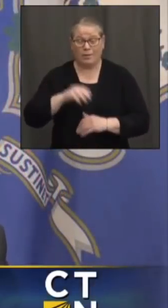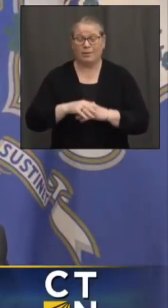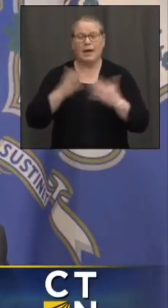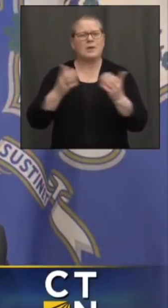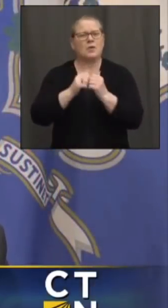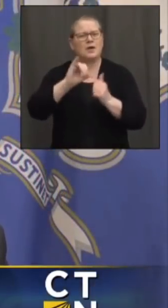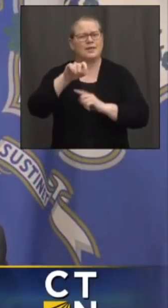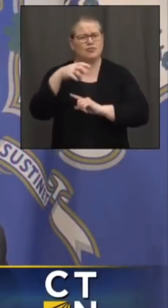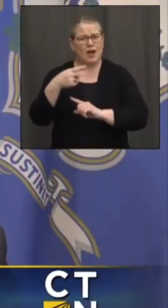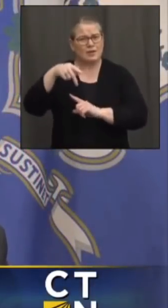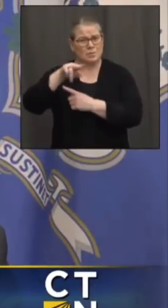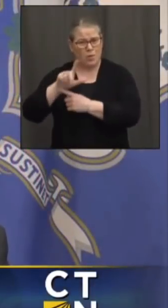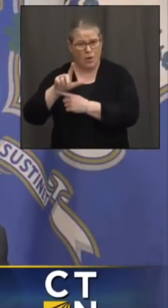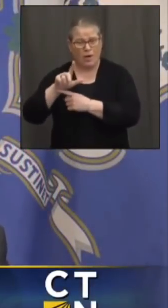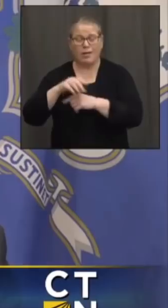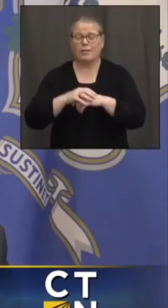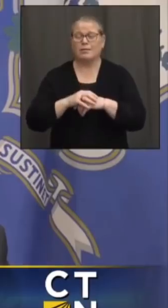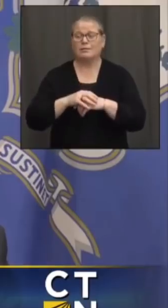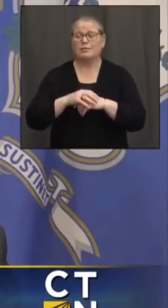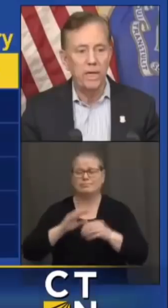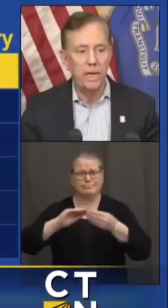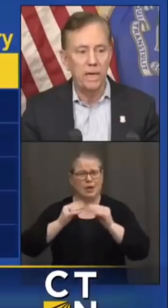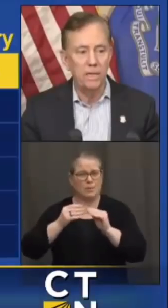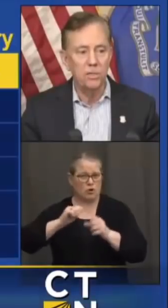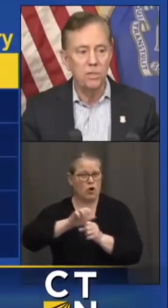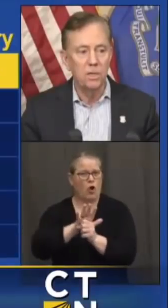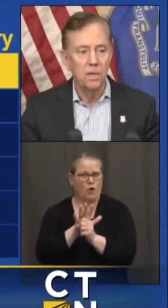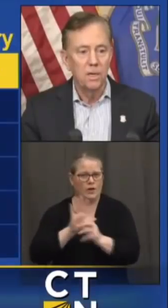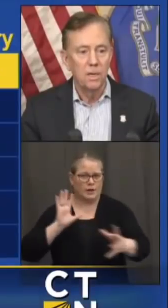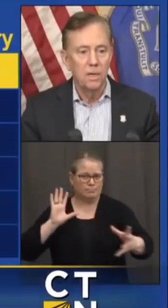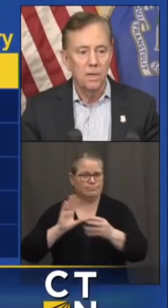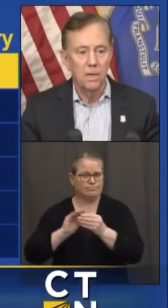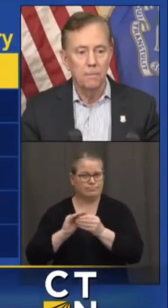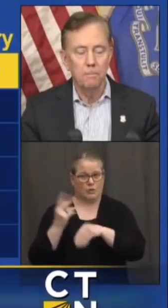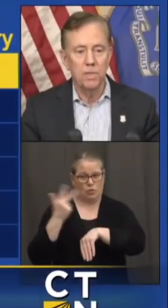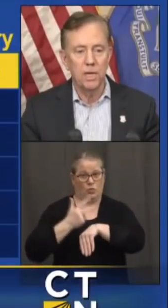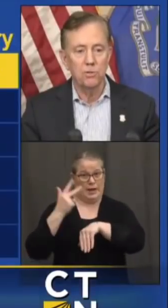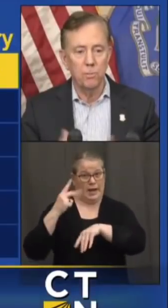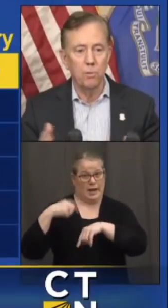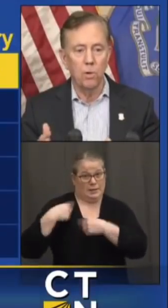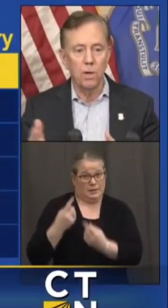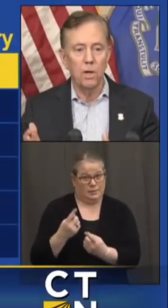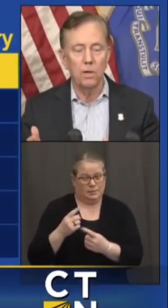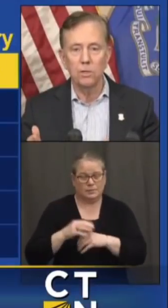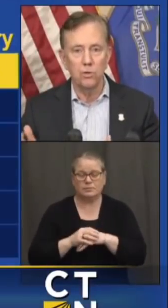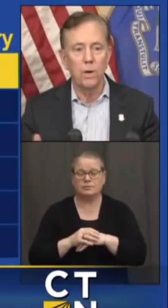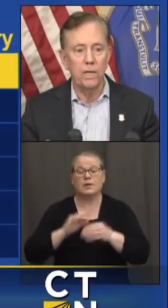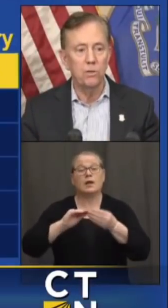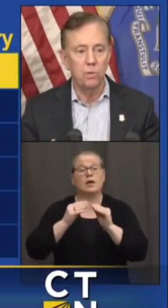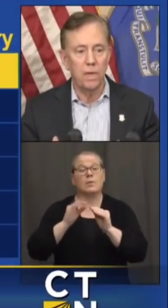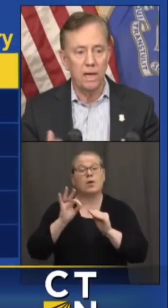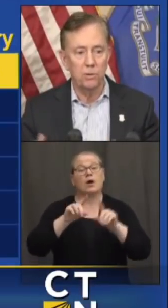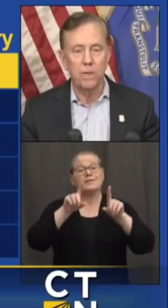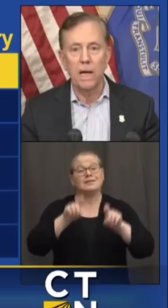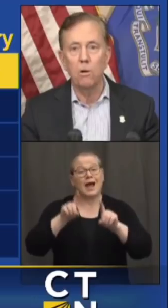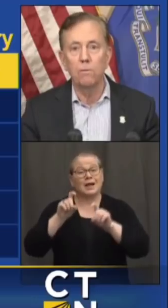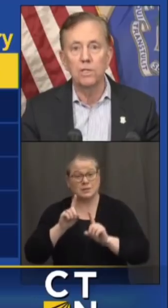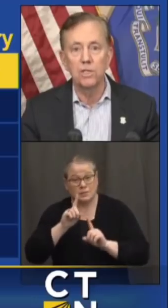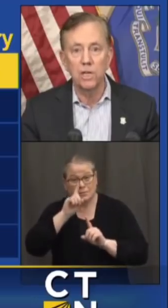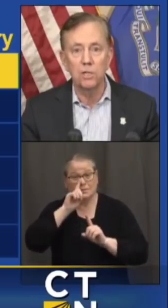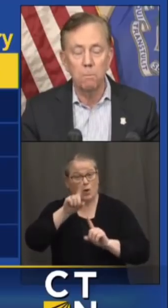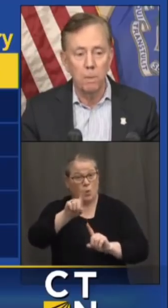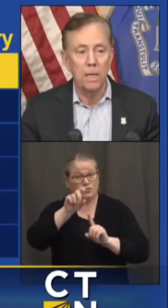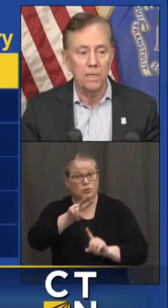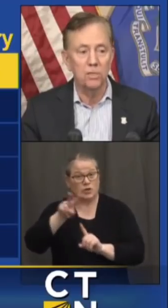here for our COVID daily summary. Over the last 3 days, tests reported 122,000. We're now